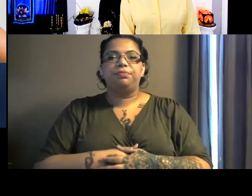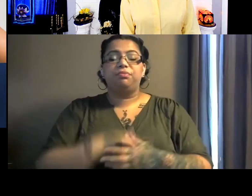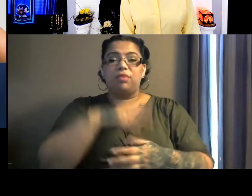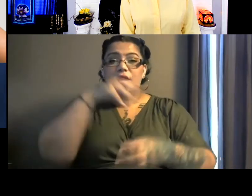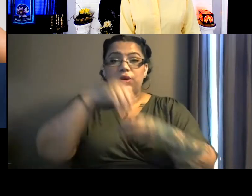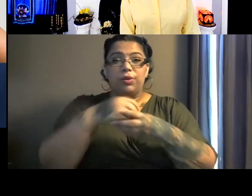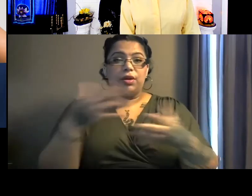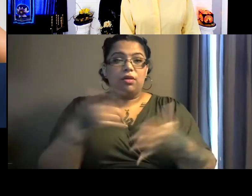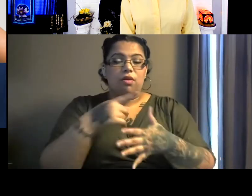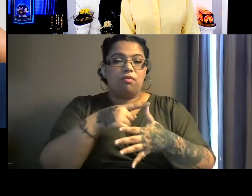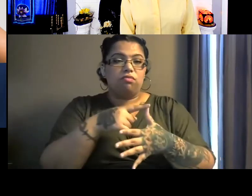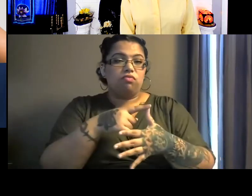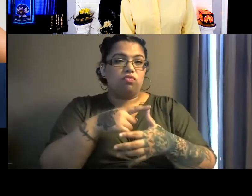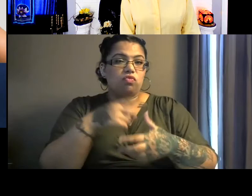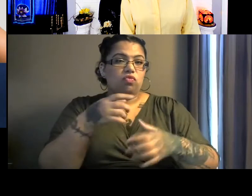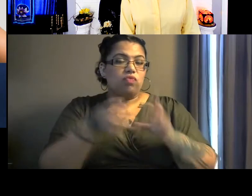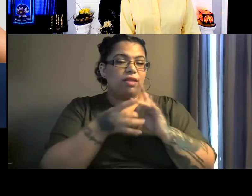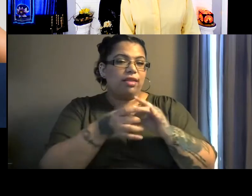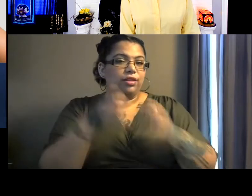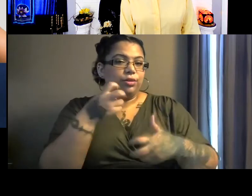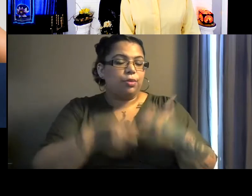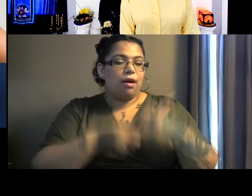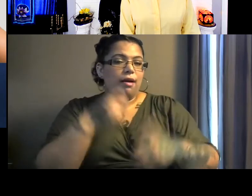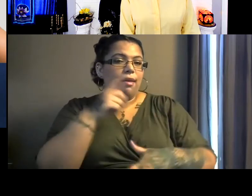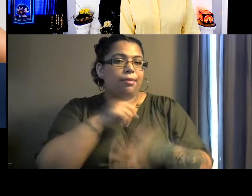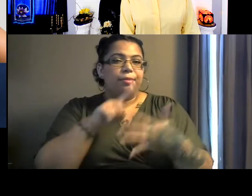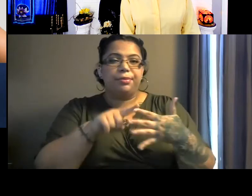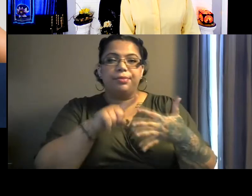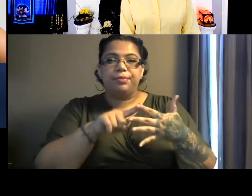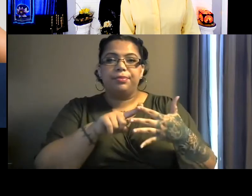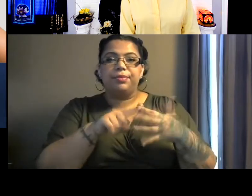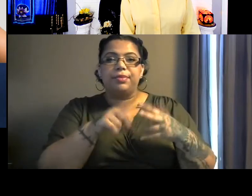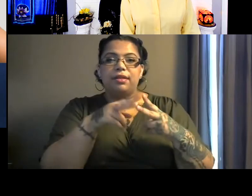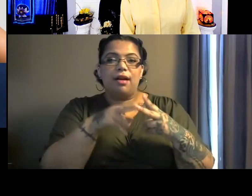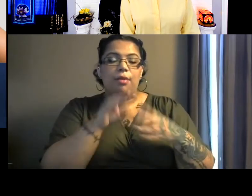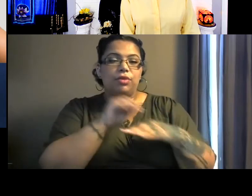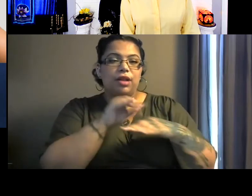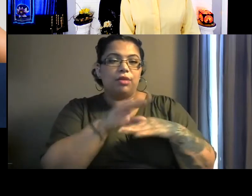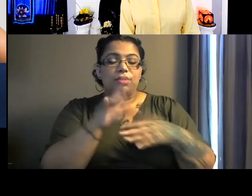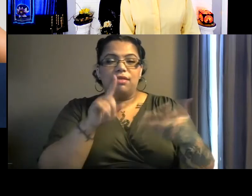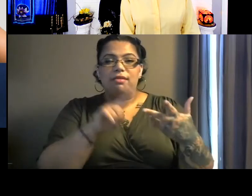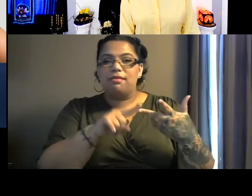including relationship issues, couples counseling,